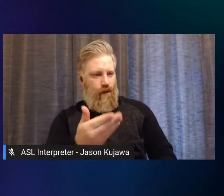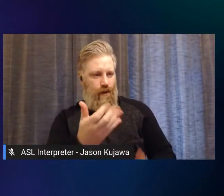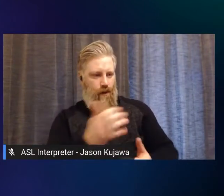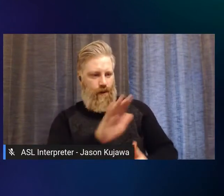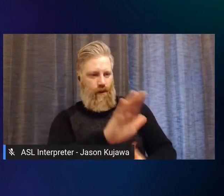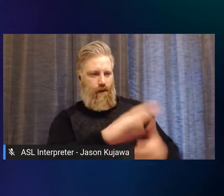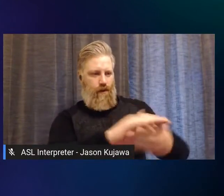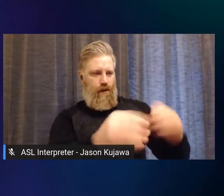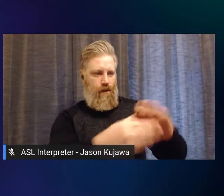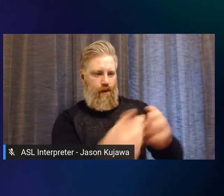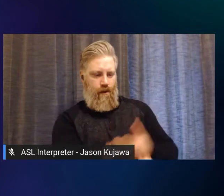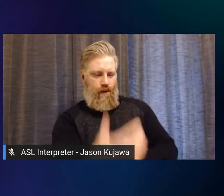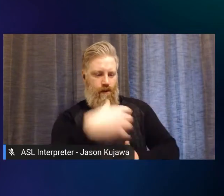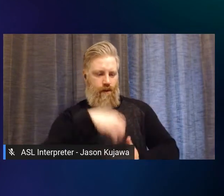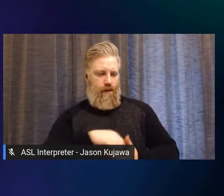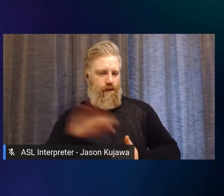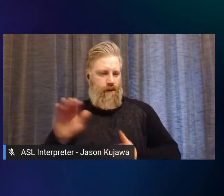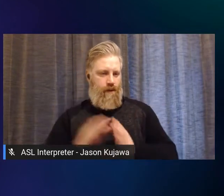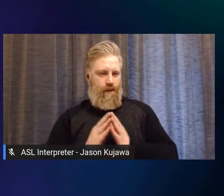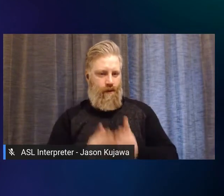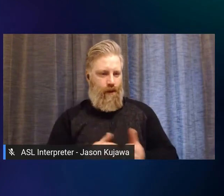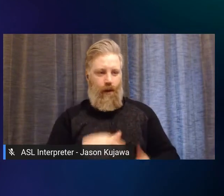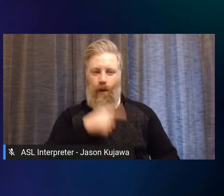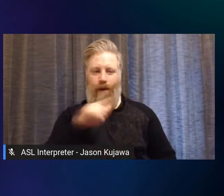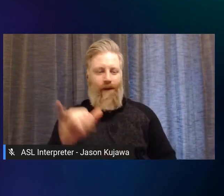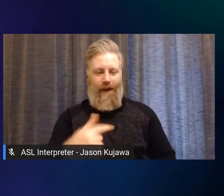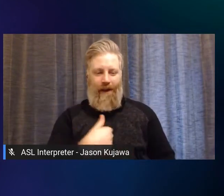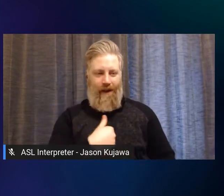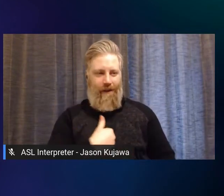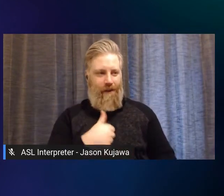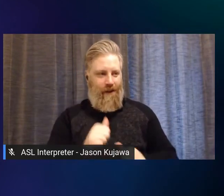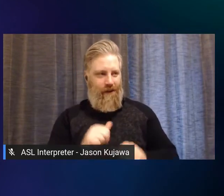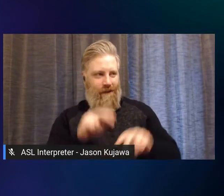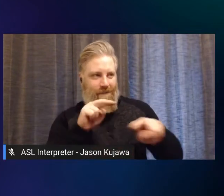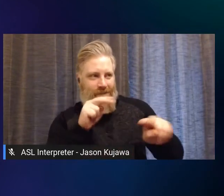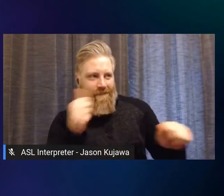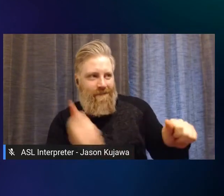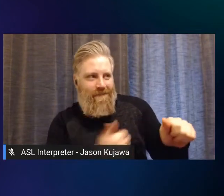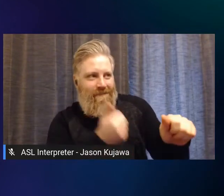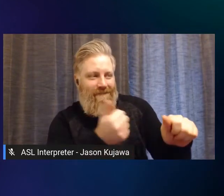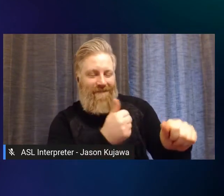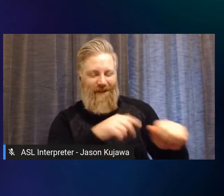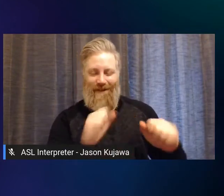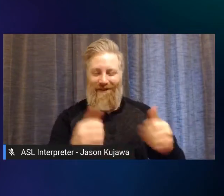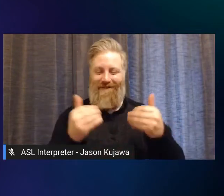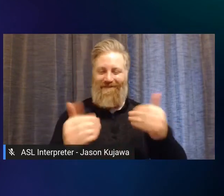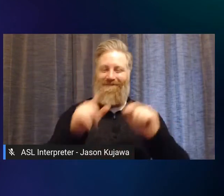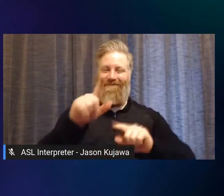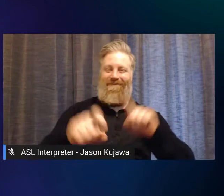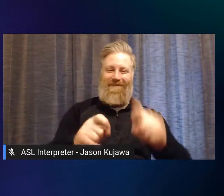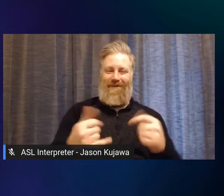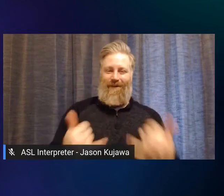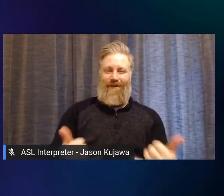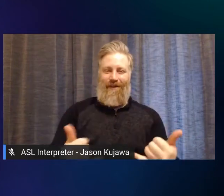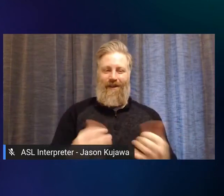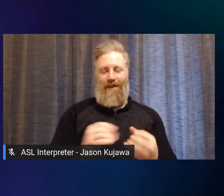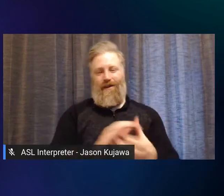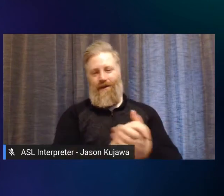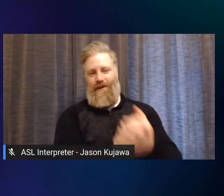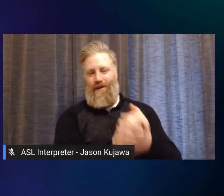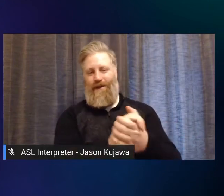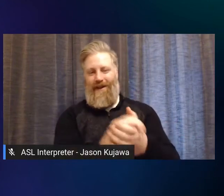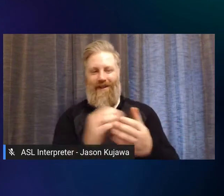ain't got to do it like me and be a stalker, right? You get to ask your questions right here on this platform, and congratulations to